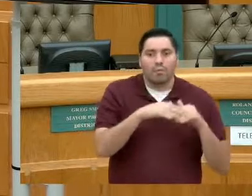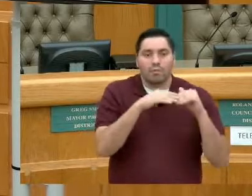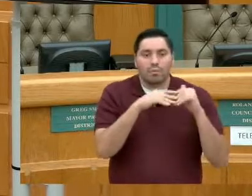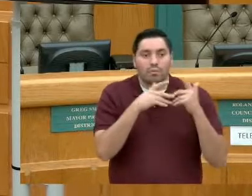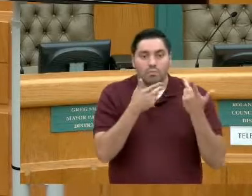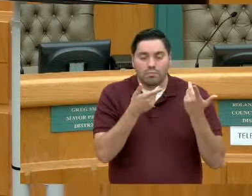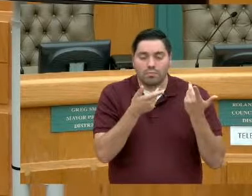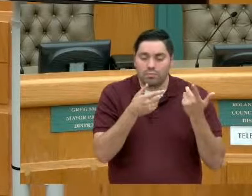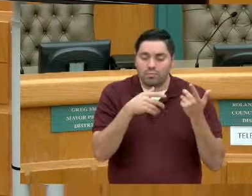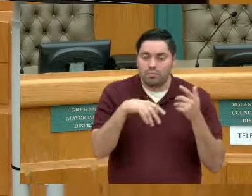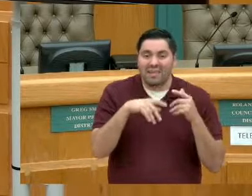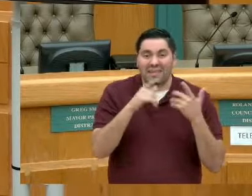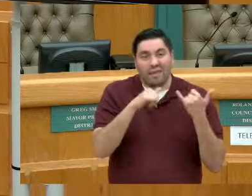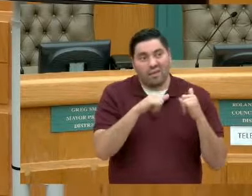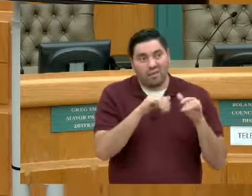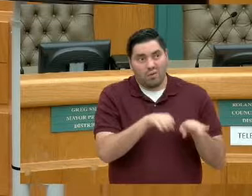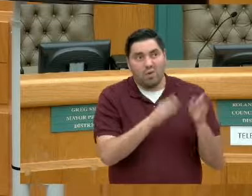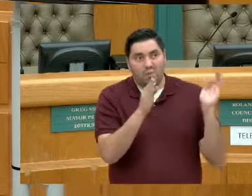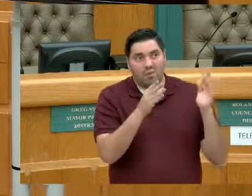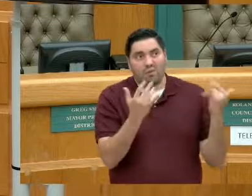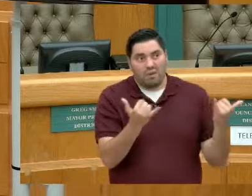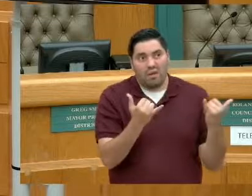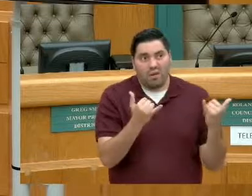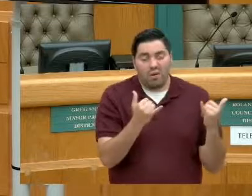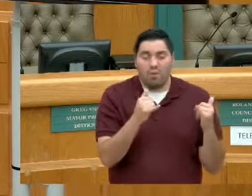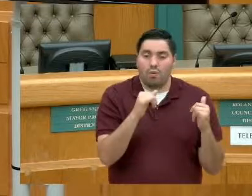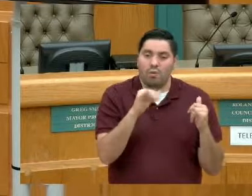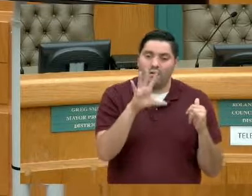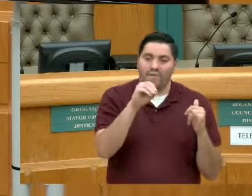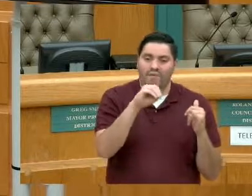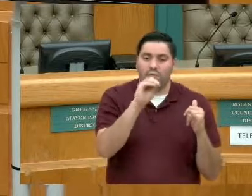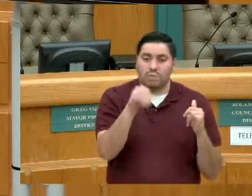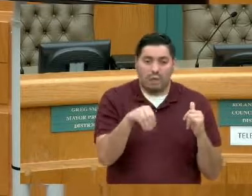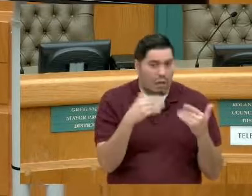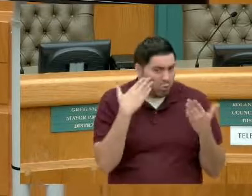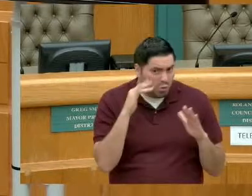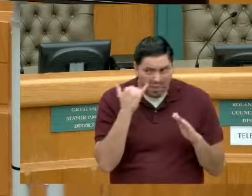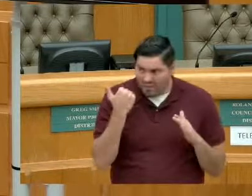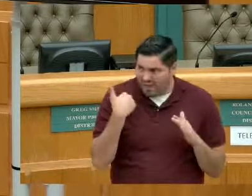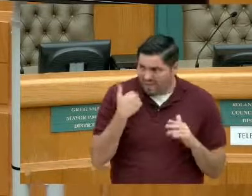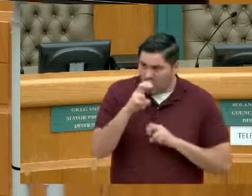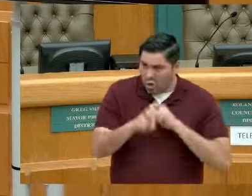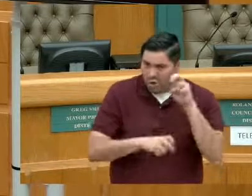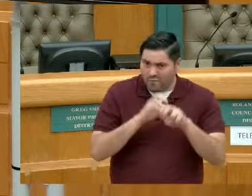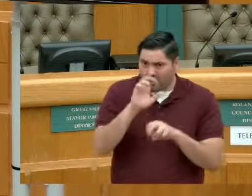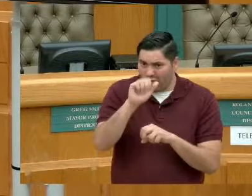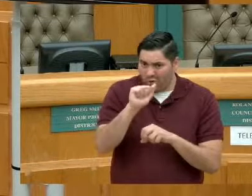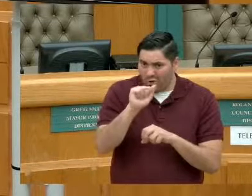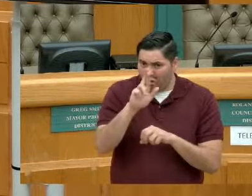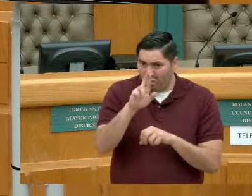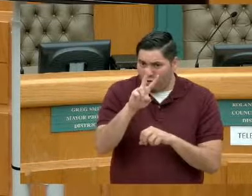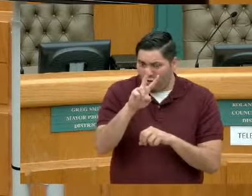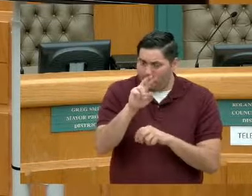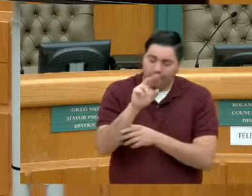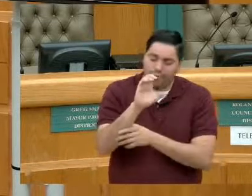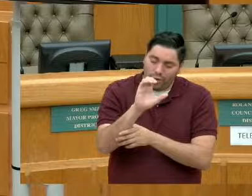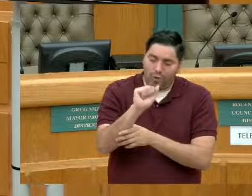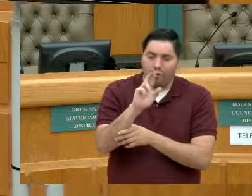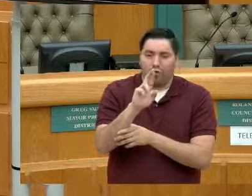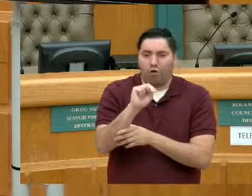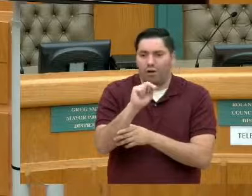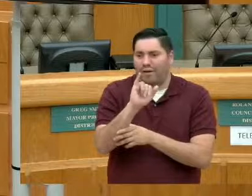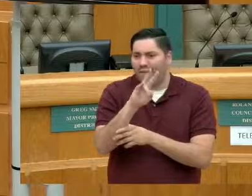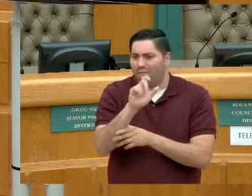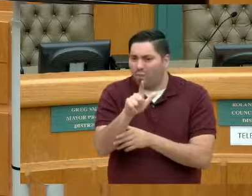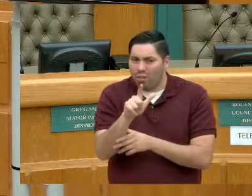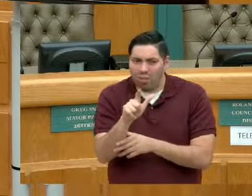positive cases can open at 50% capacity. I'm unaware whether we have any carnivals in town right now, and I know that